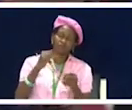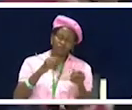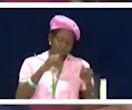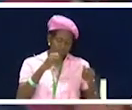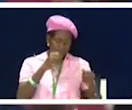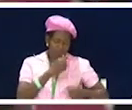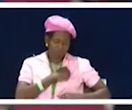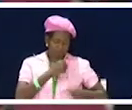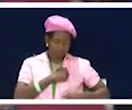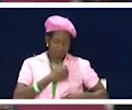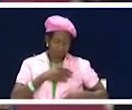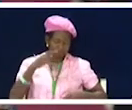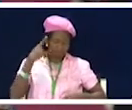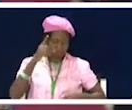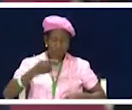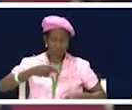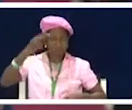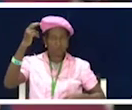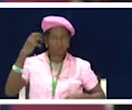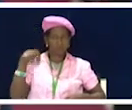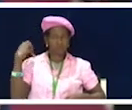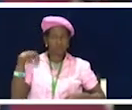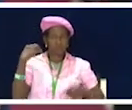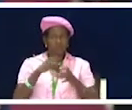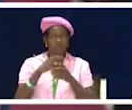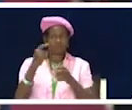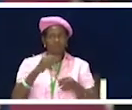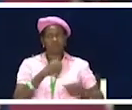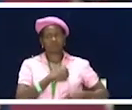Now, if you're a lieutenant colonel in the army,